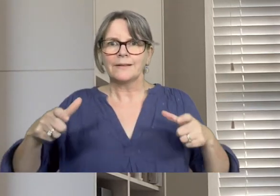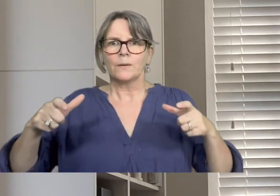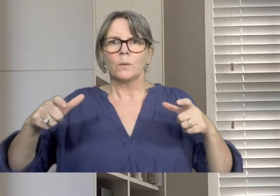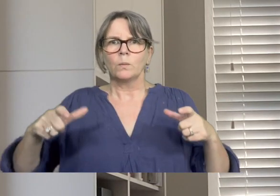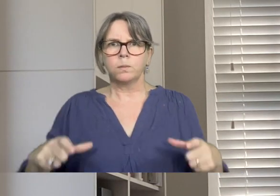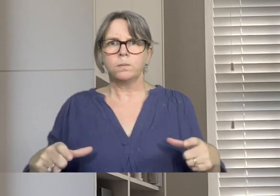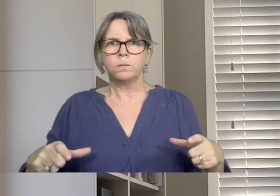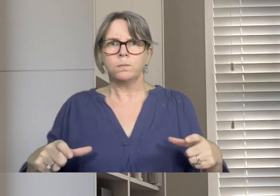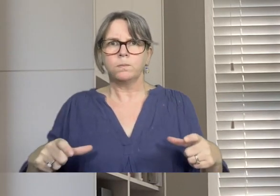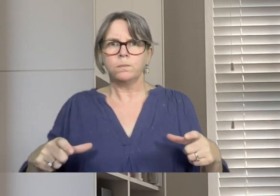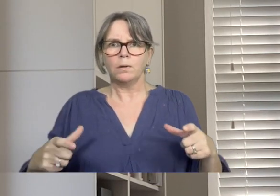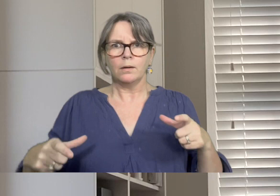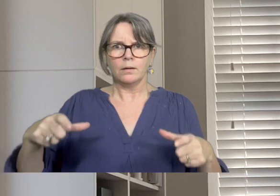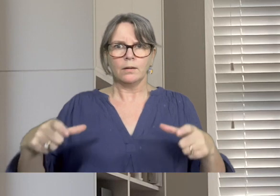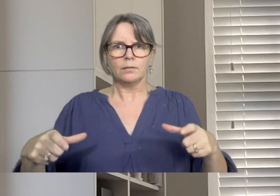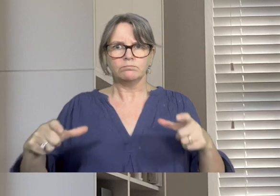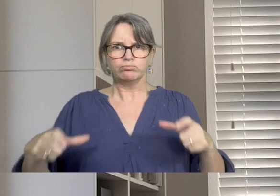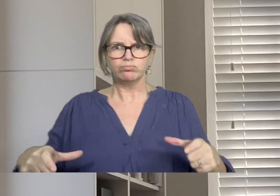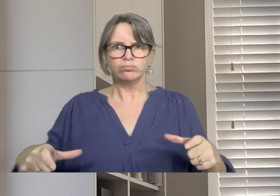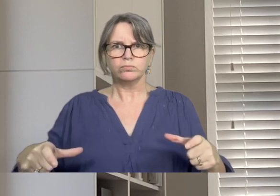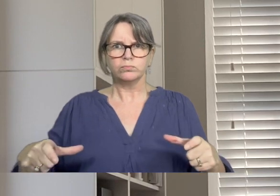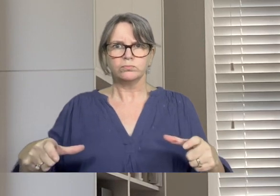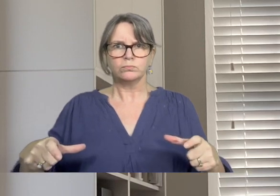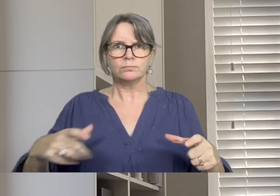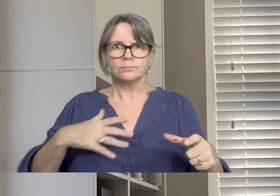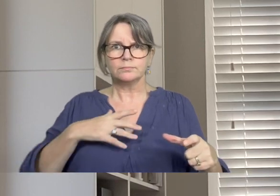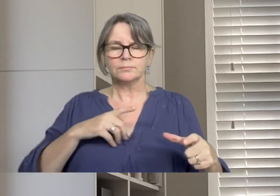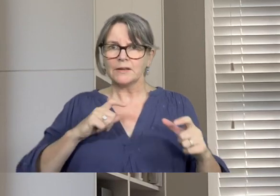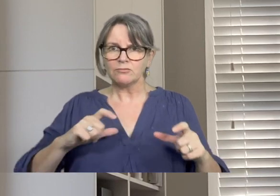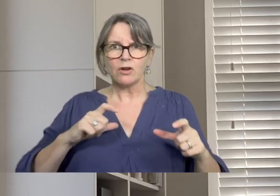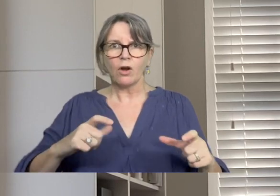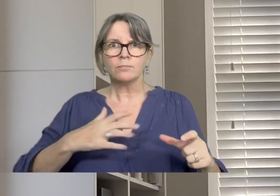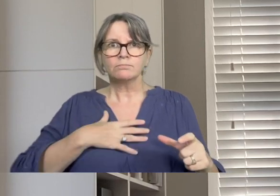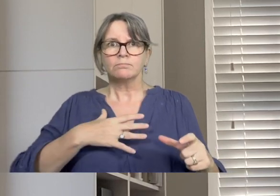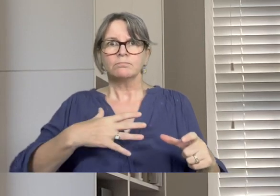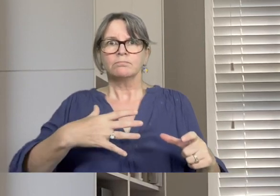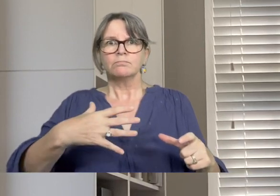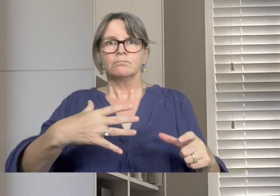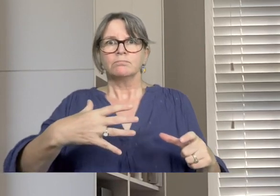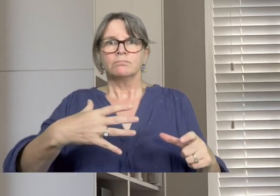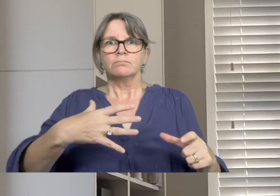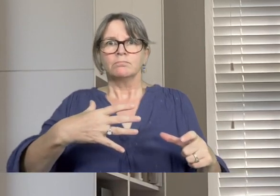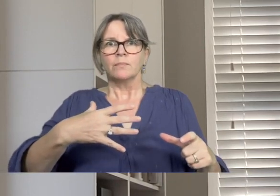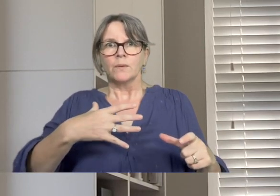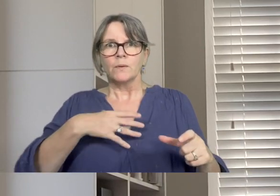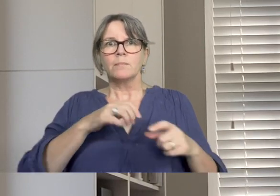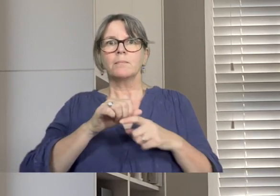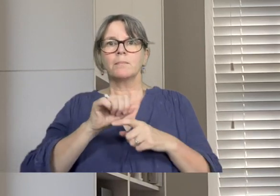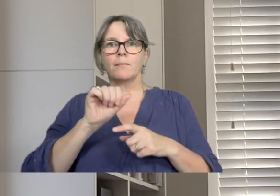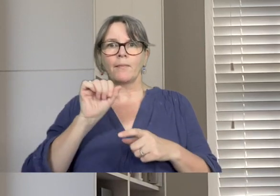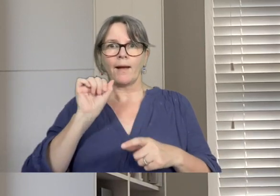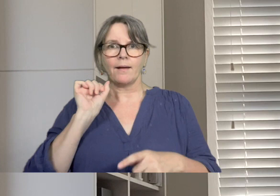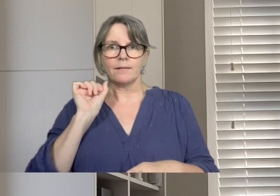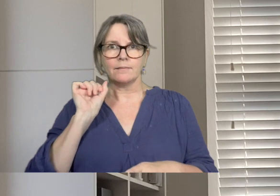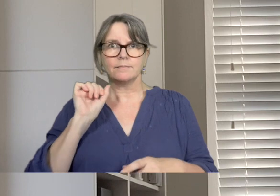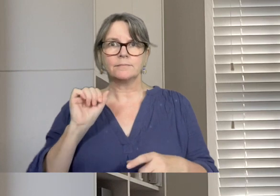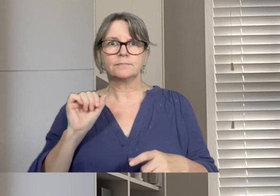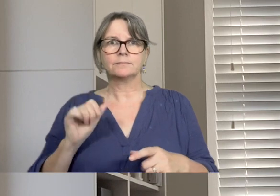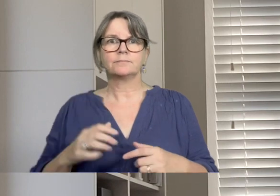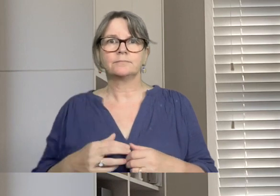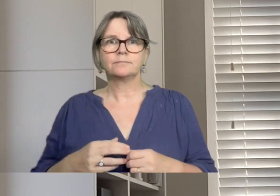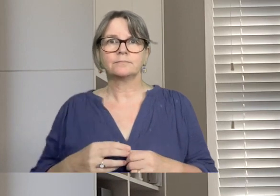Pelvis is heavy and anchored, no movement in the knees. And back. We've got a little in before we breathe out and